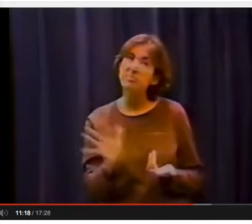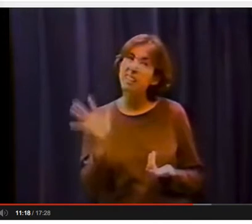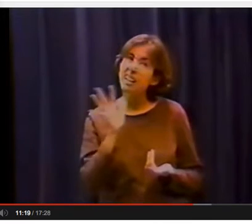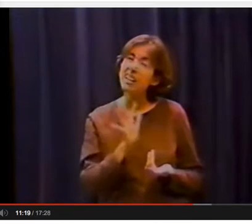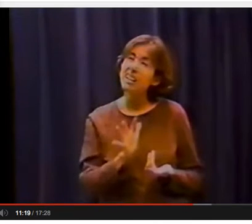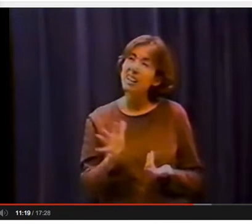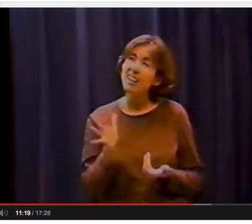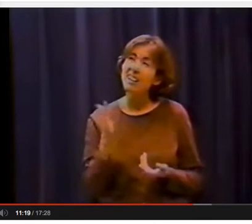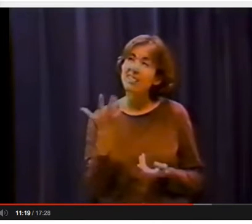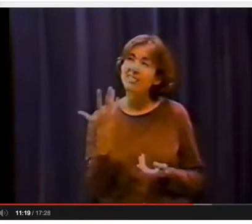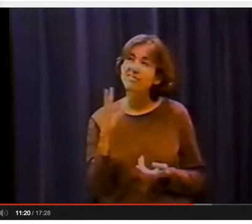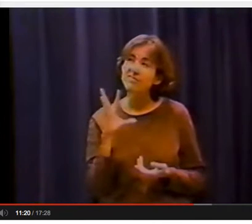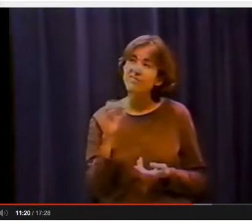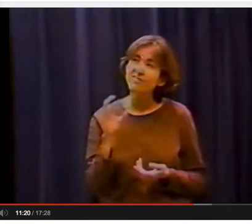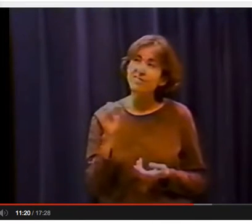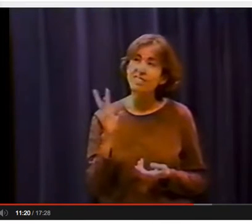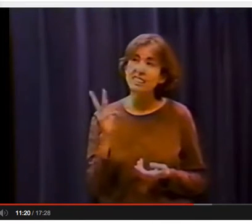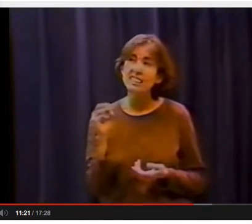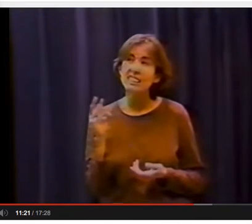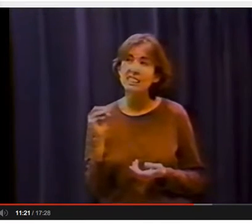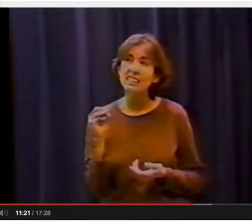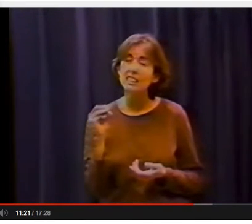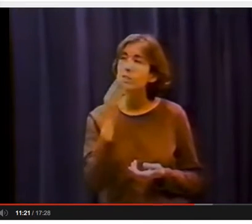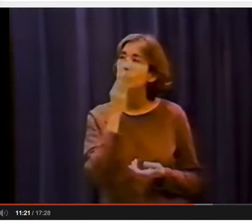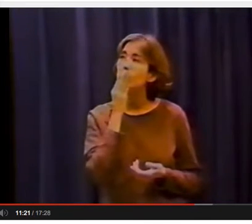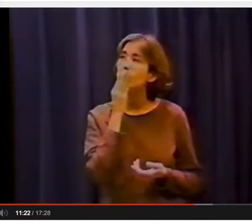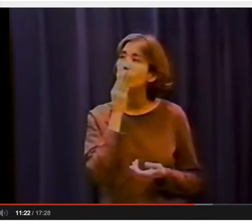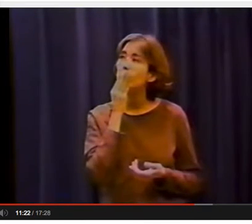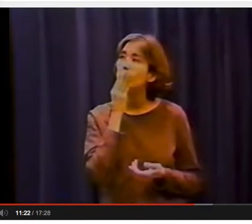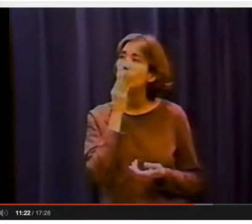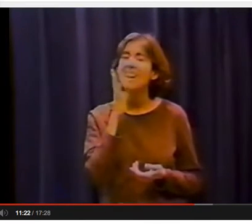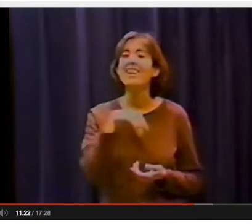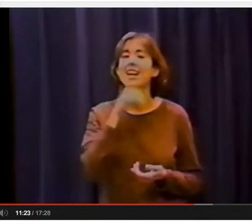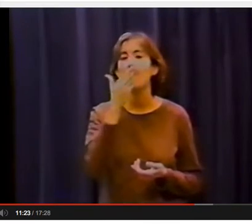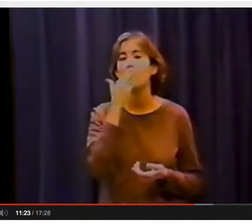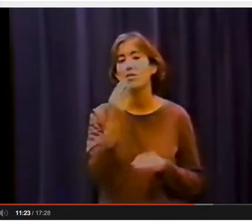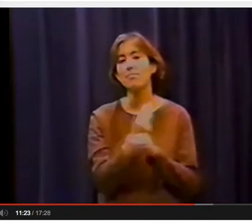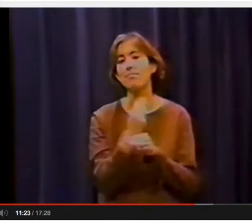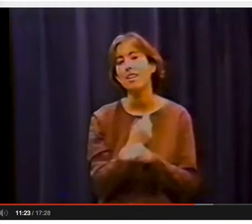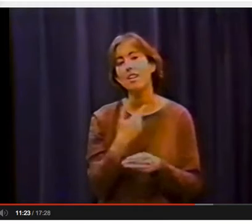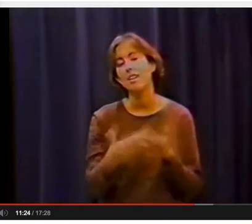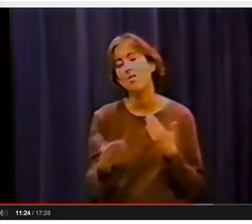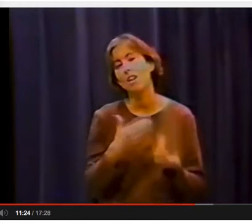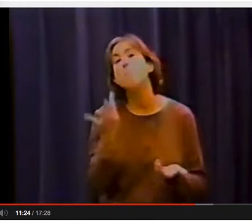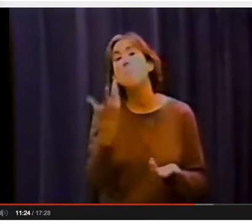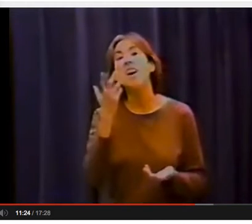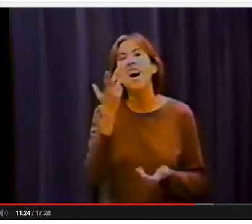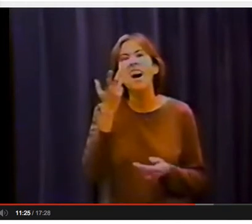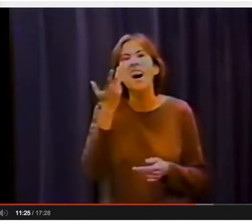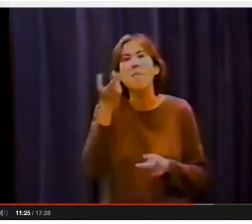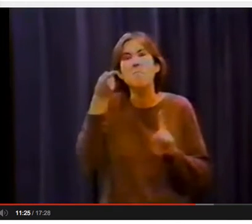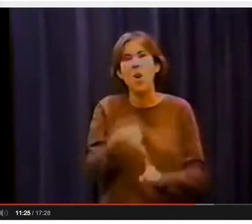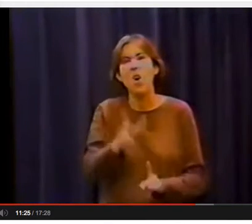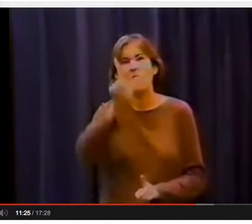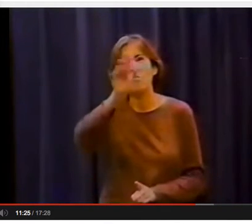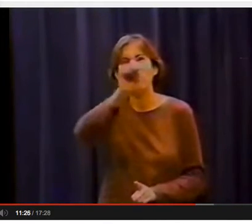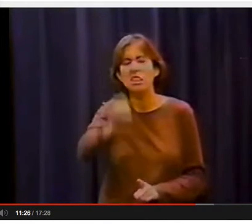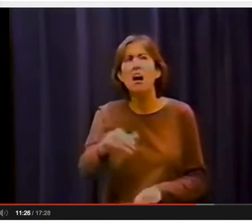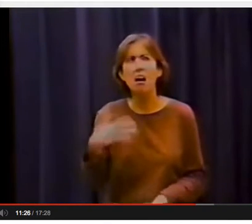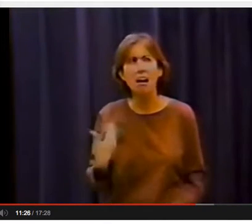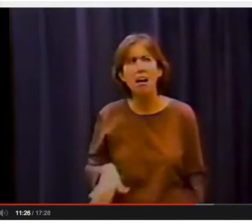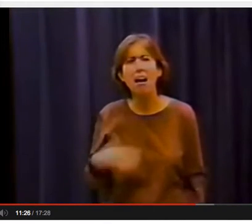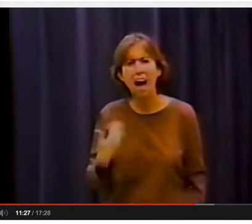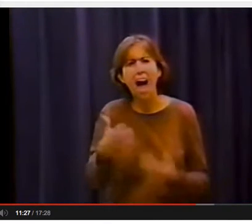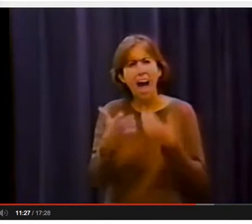About 20% of them, maybe 50 or 60%. Really, I'm not good with math. But